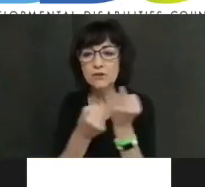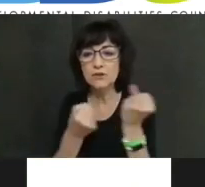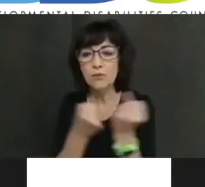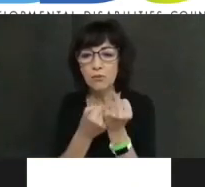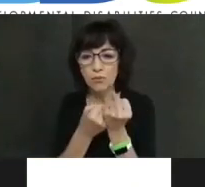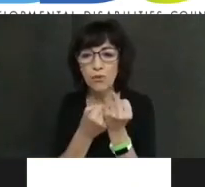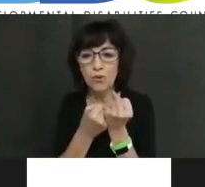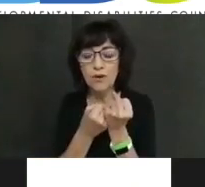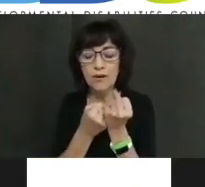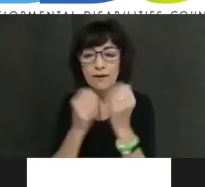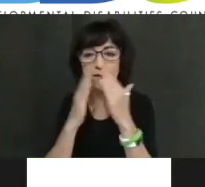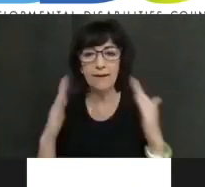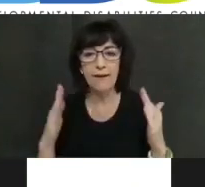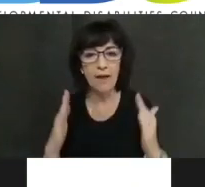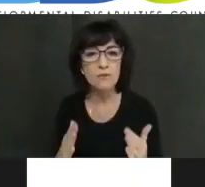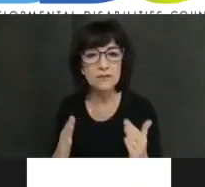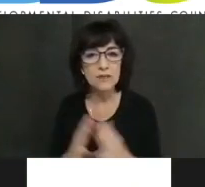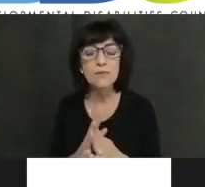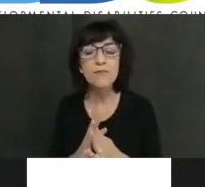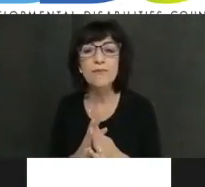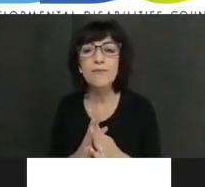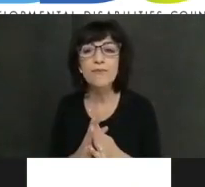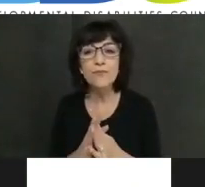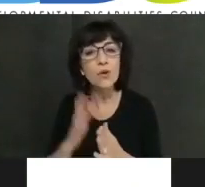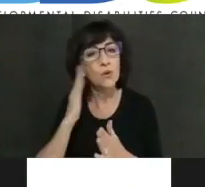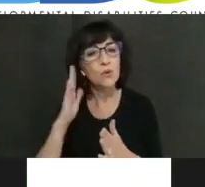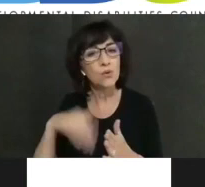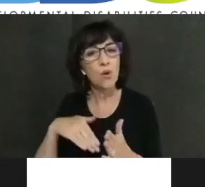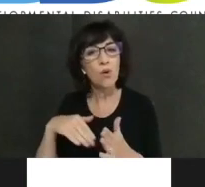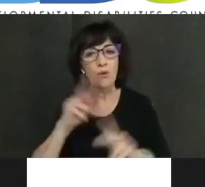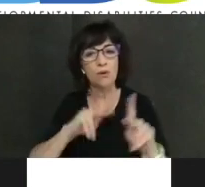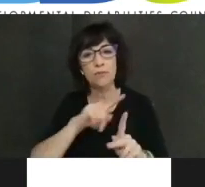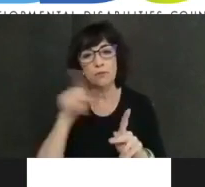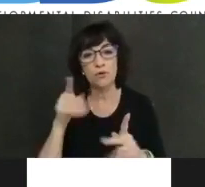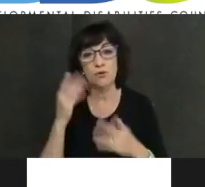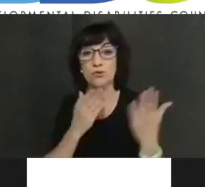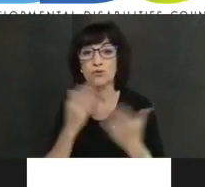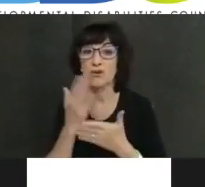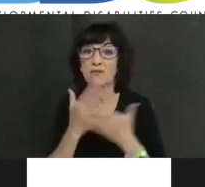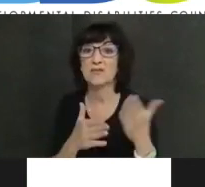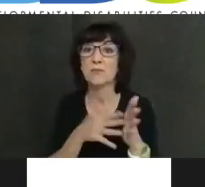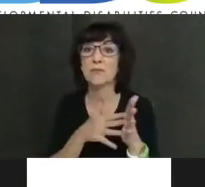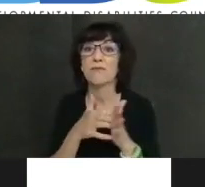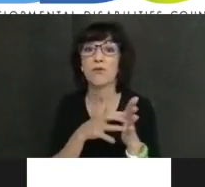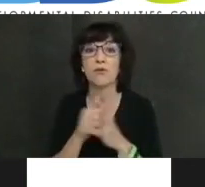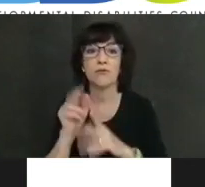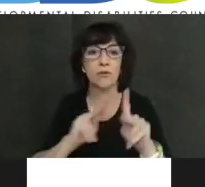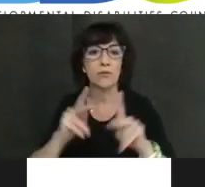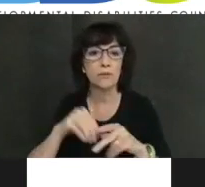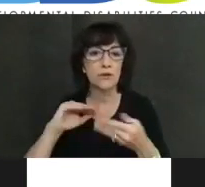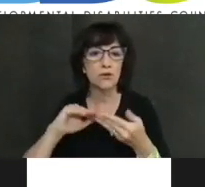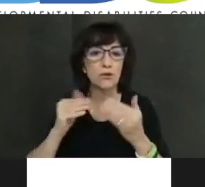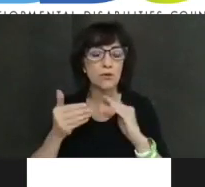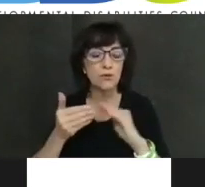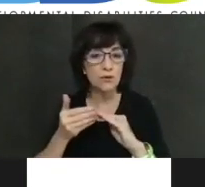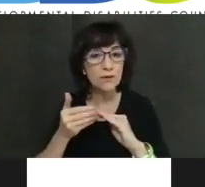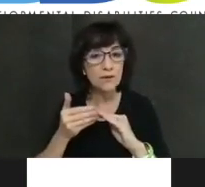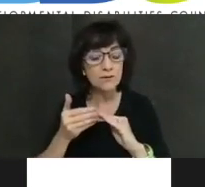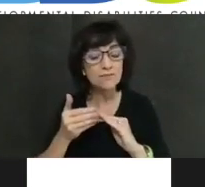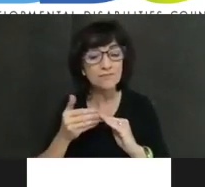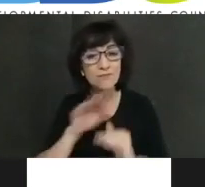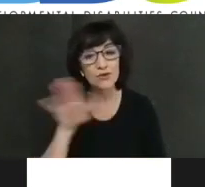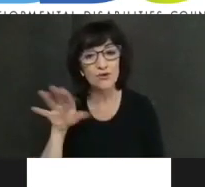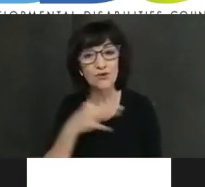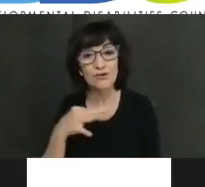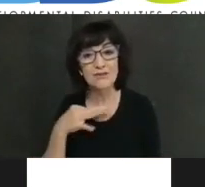They are, we know the folks you serve are some of the most vulnerable people in the community. And in addition, your staff members who